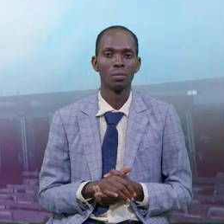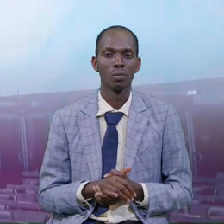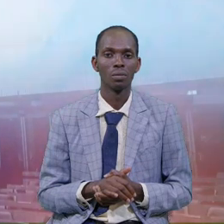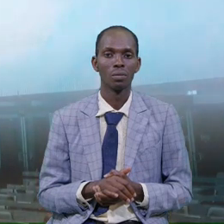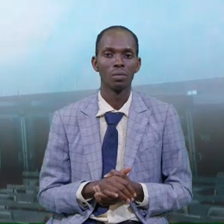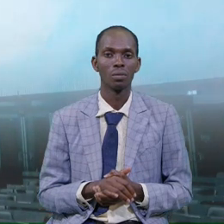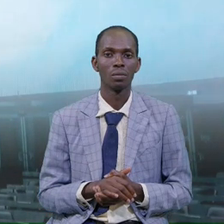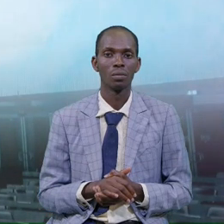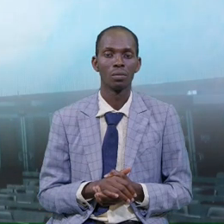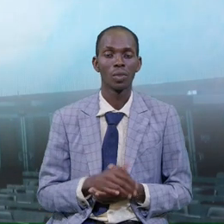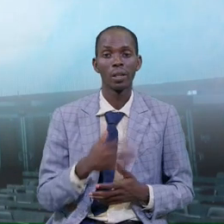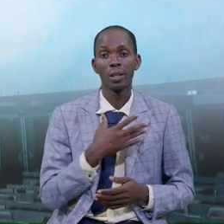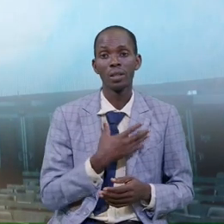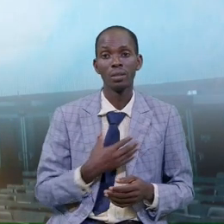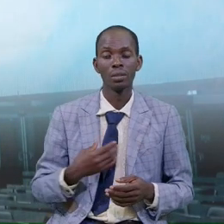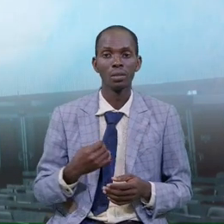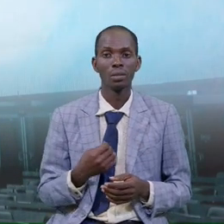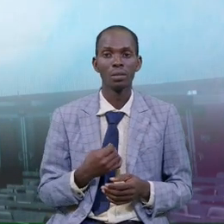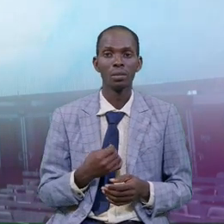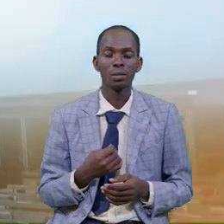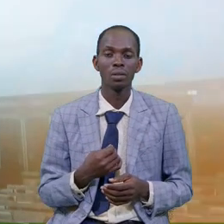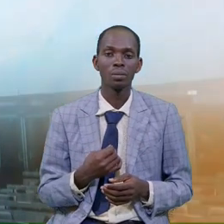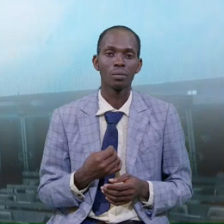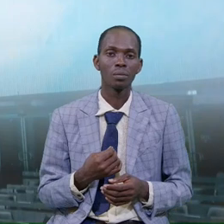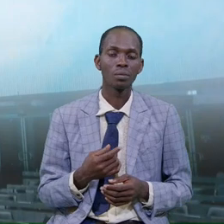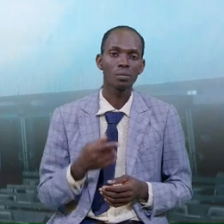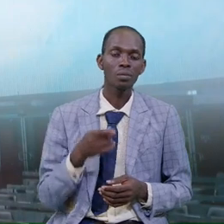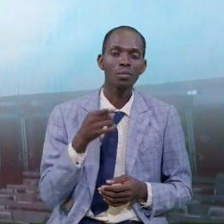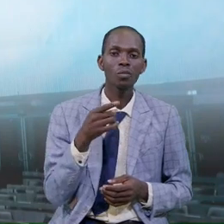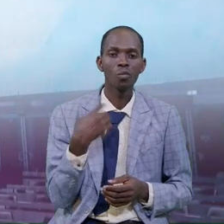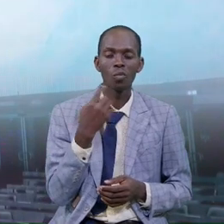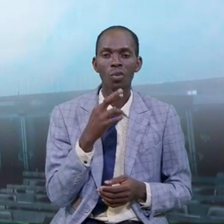And if you're a chorister and you have not joined them, please do so.